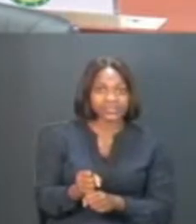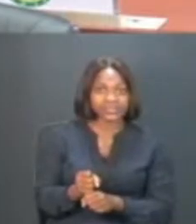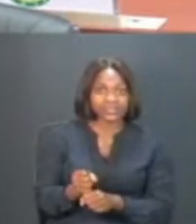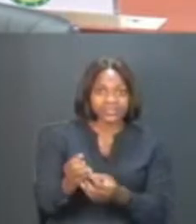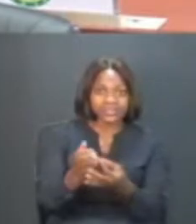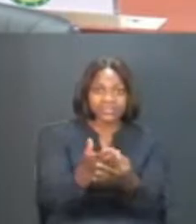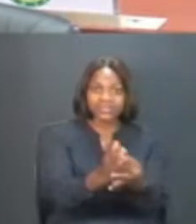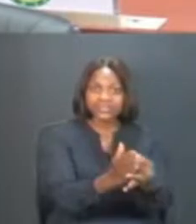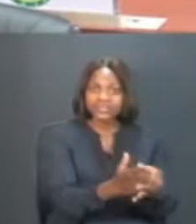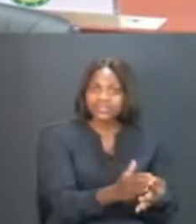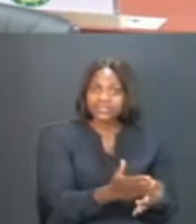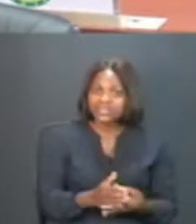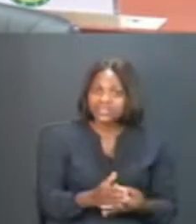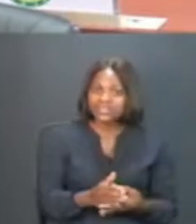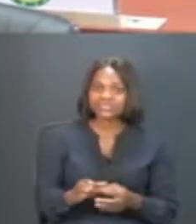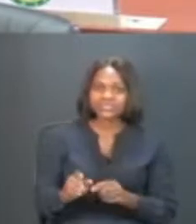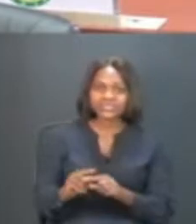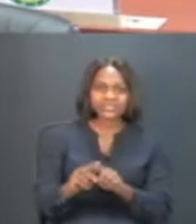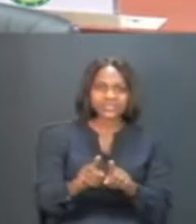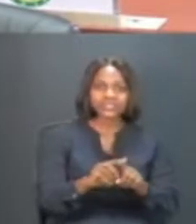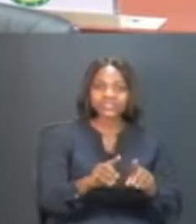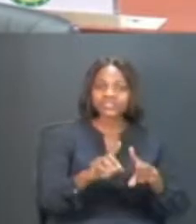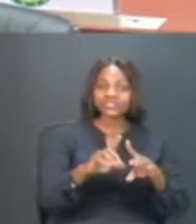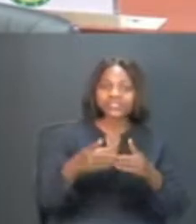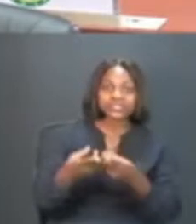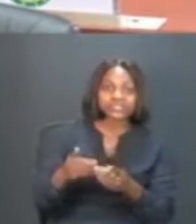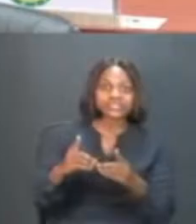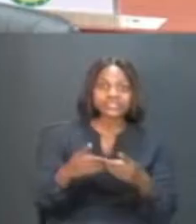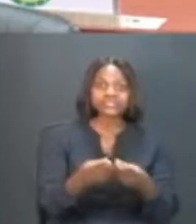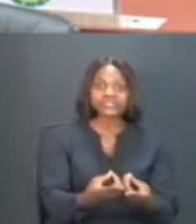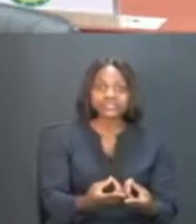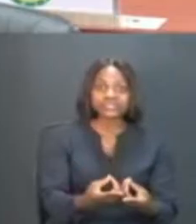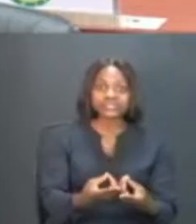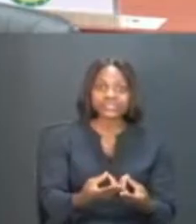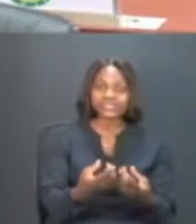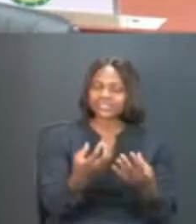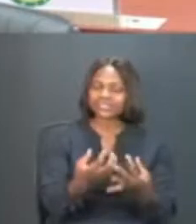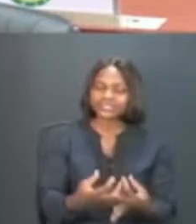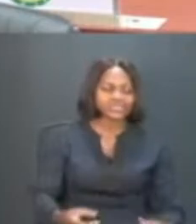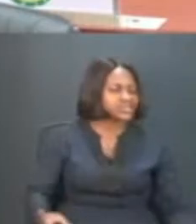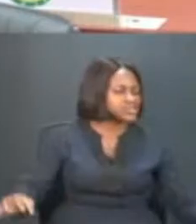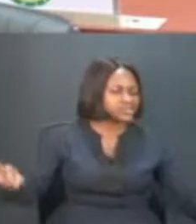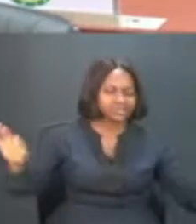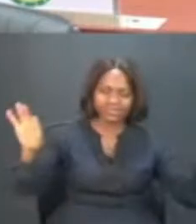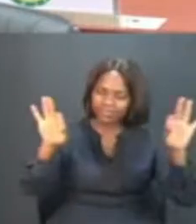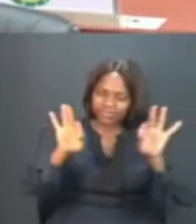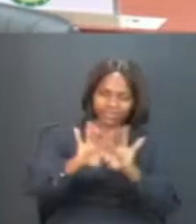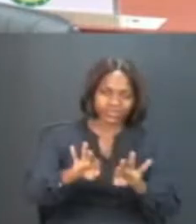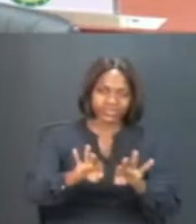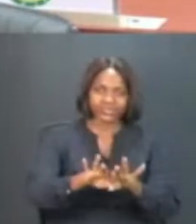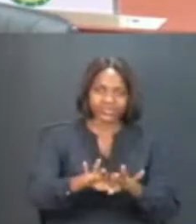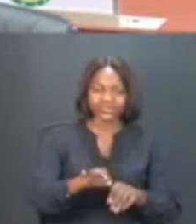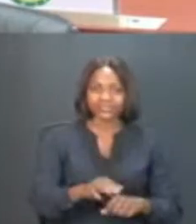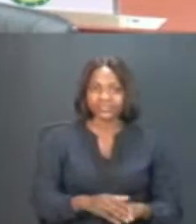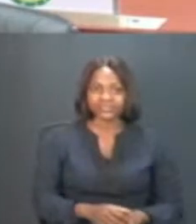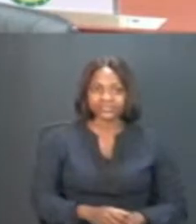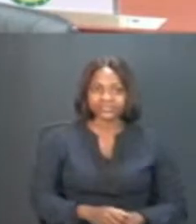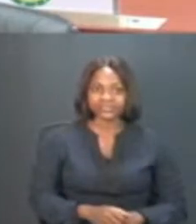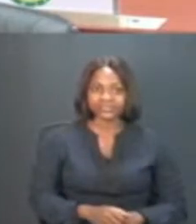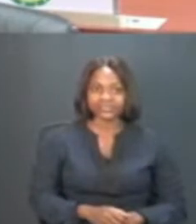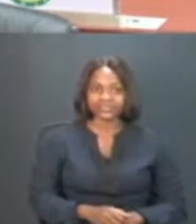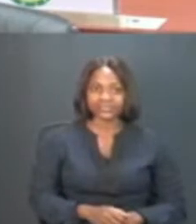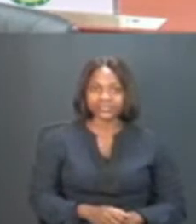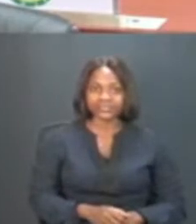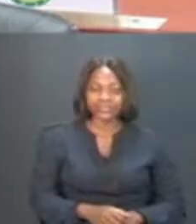disbursement to the various districts is very key. We shouldn't keep